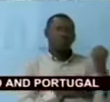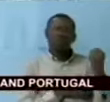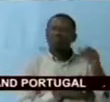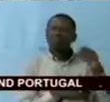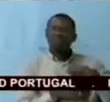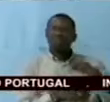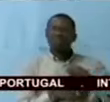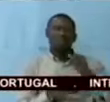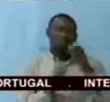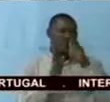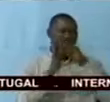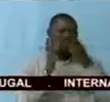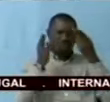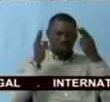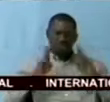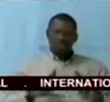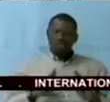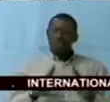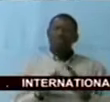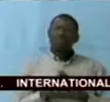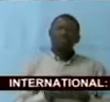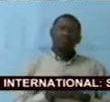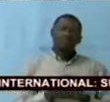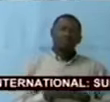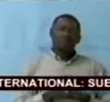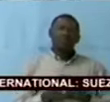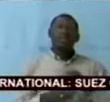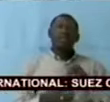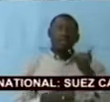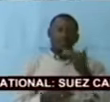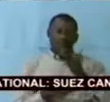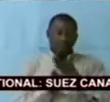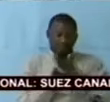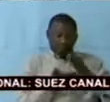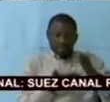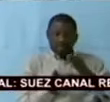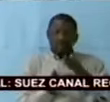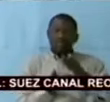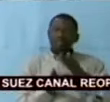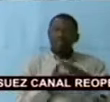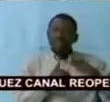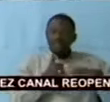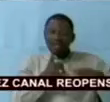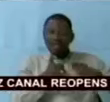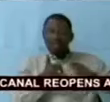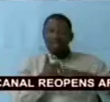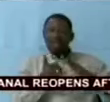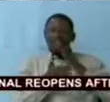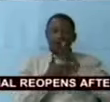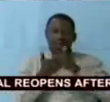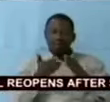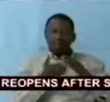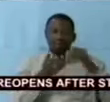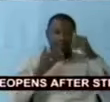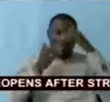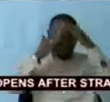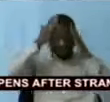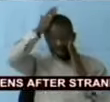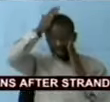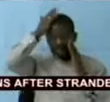Yeah, part of it, the latter part of the decree, especially on the issue of bail, is where